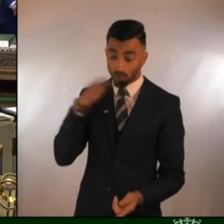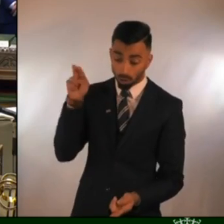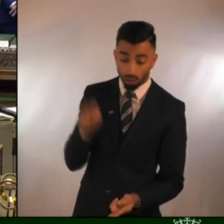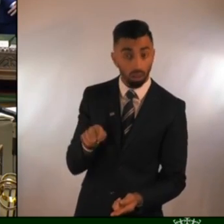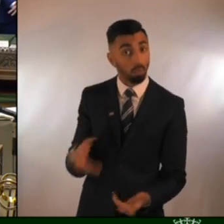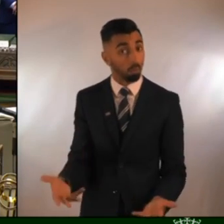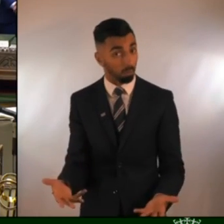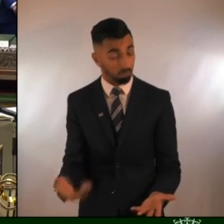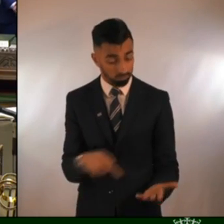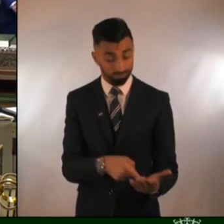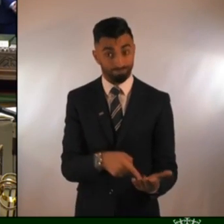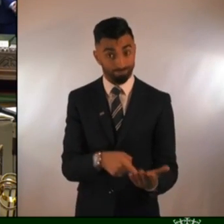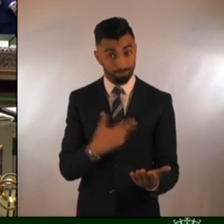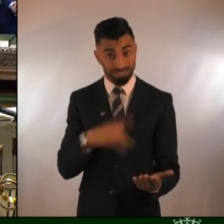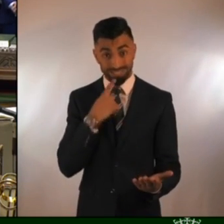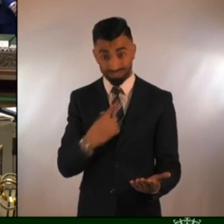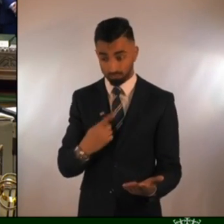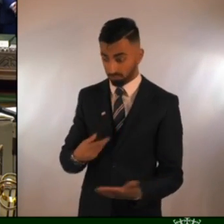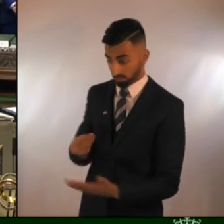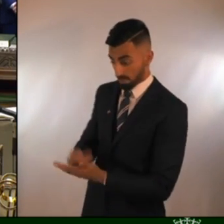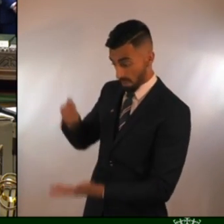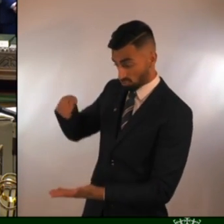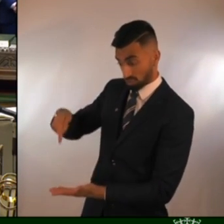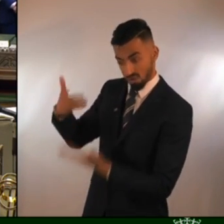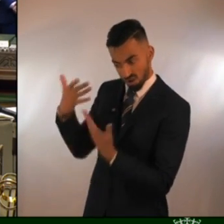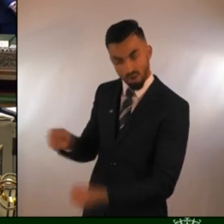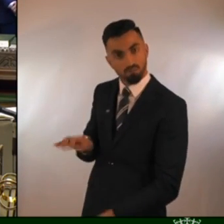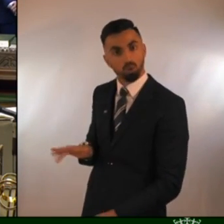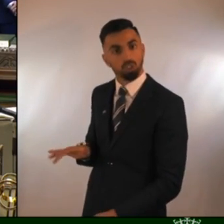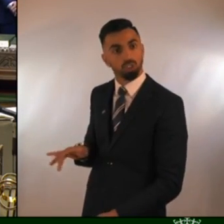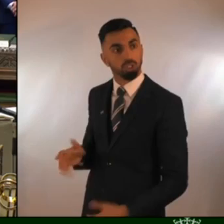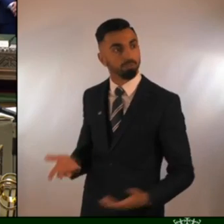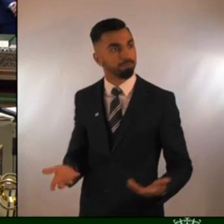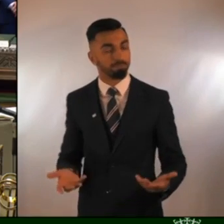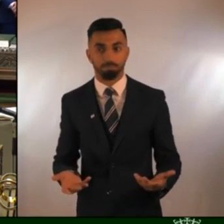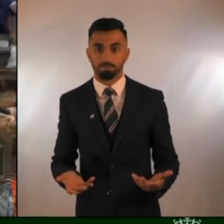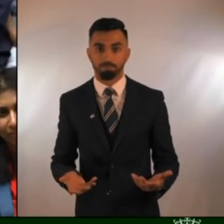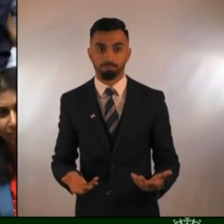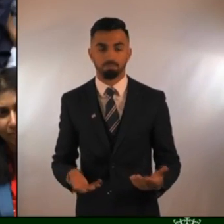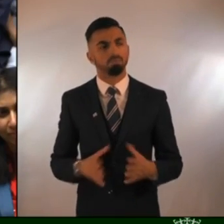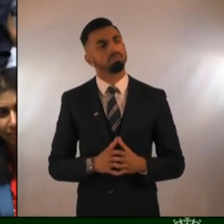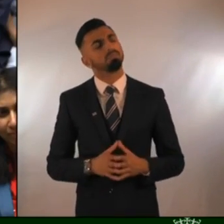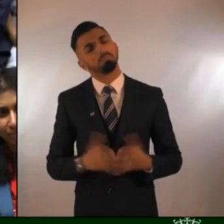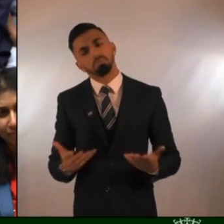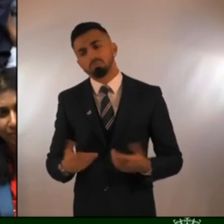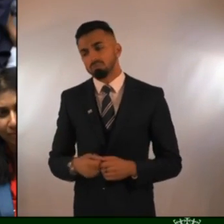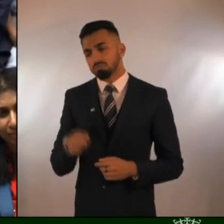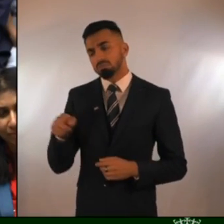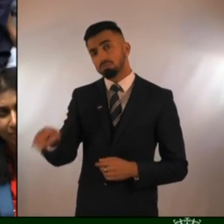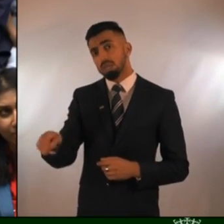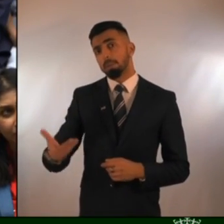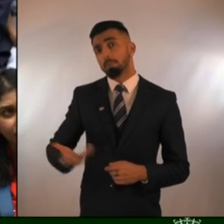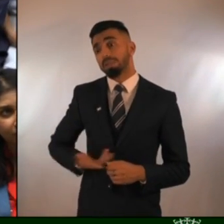Madam Deputy Speaker, to help our businesses lead the next generation of high productivity industries, we also need to